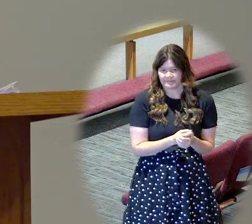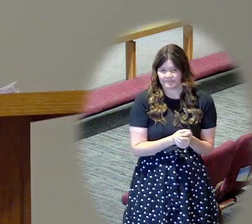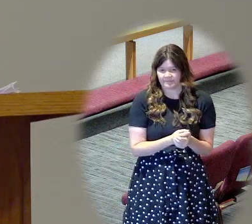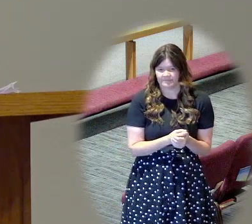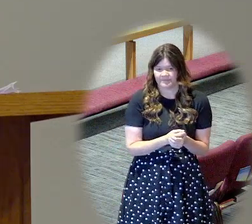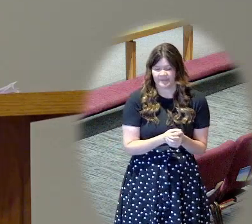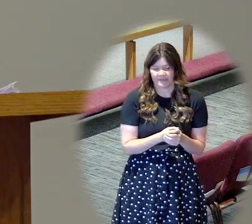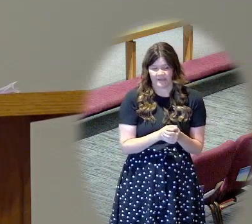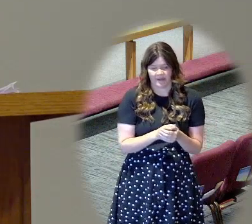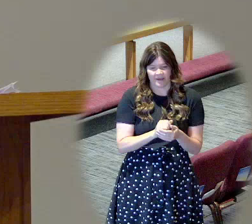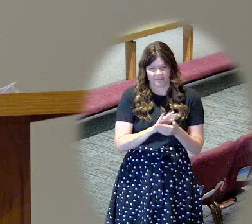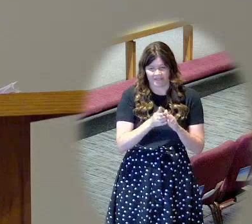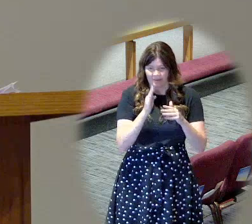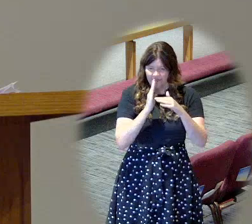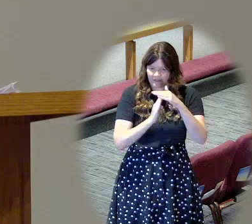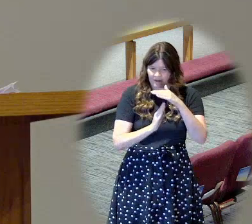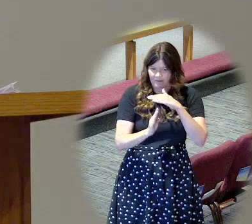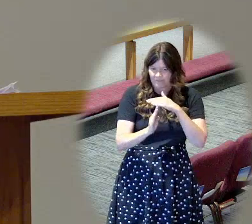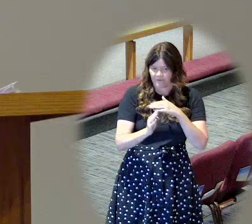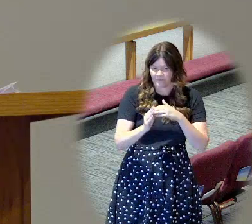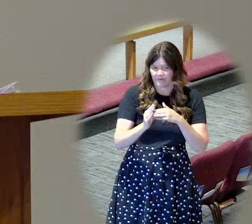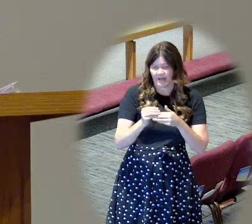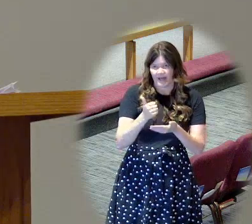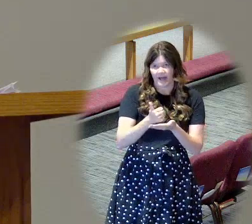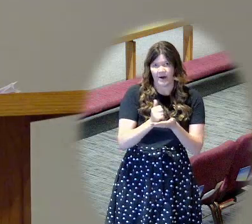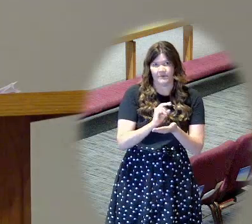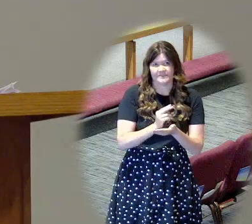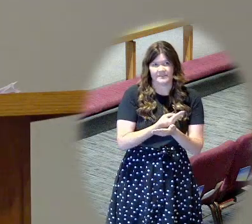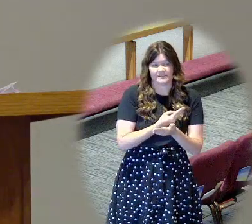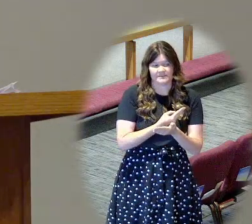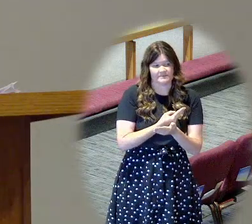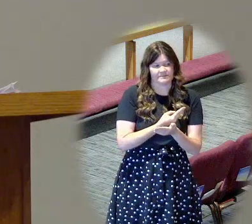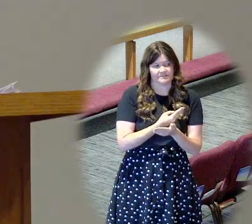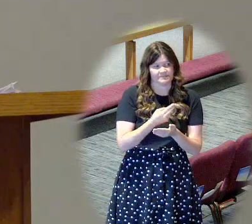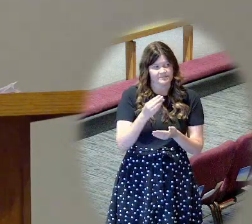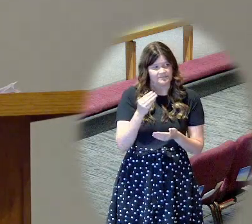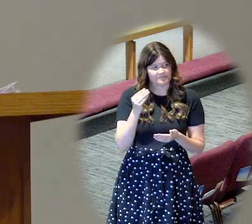Clothing ourselves with humility helps to give us a proper mindset